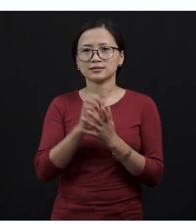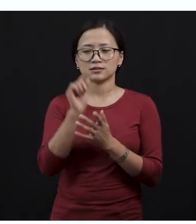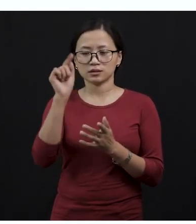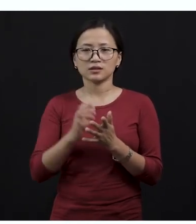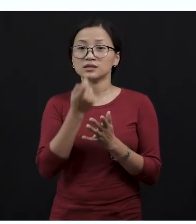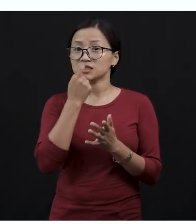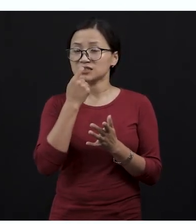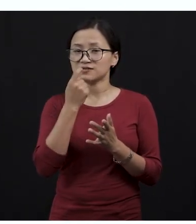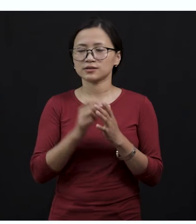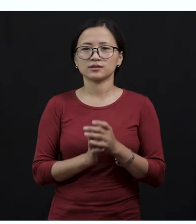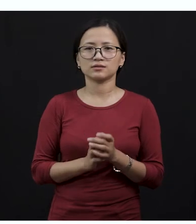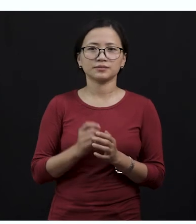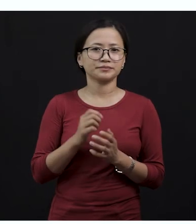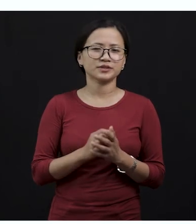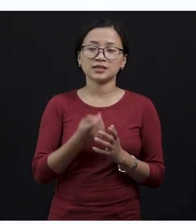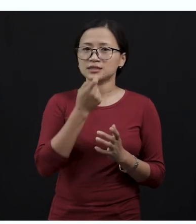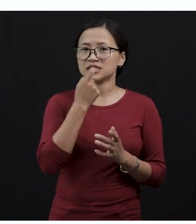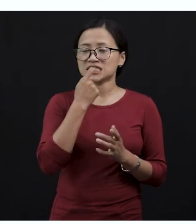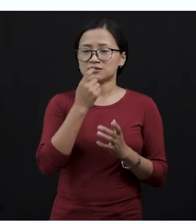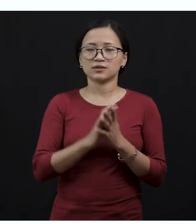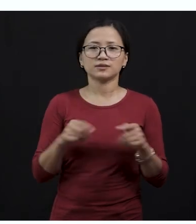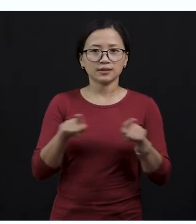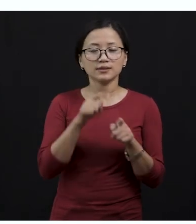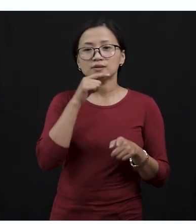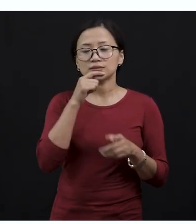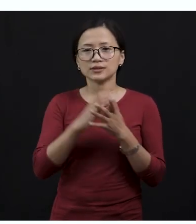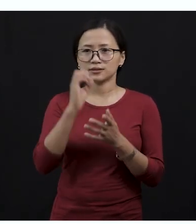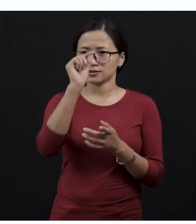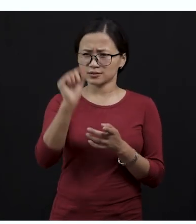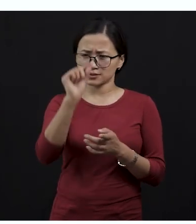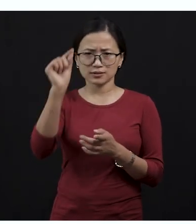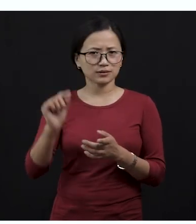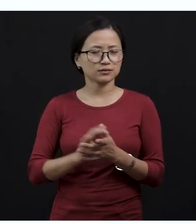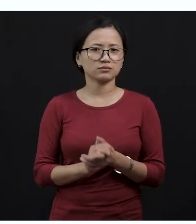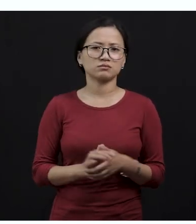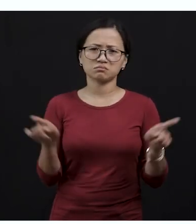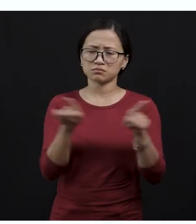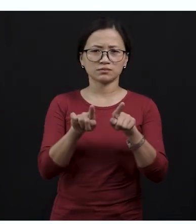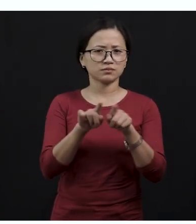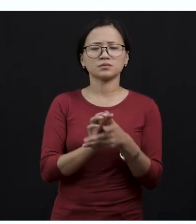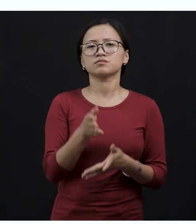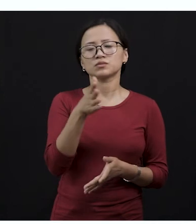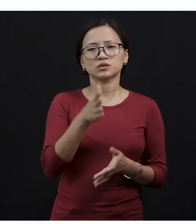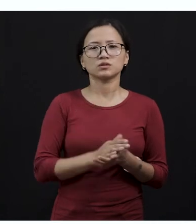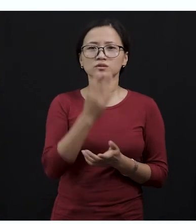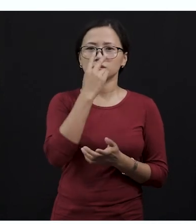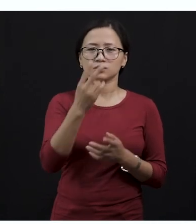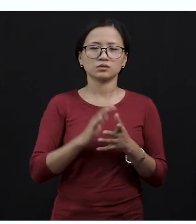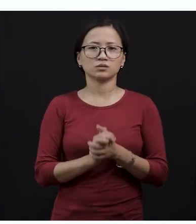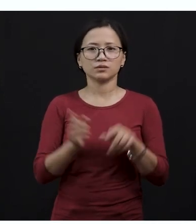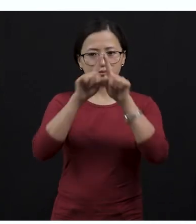So this is the shape. So, see, the cells, they are not the same to look